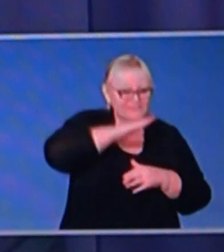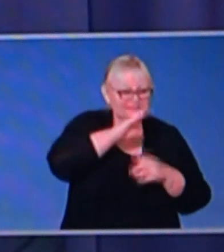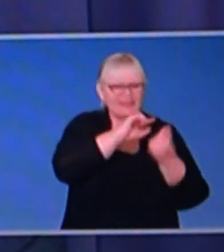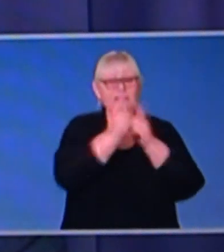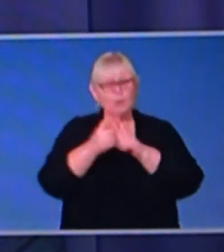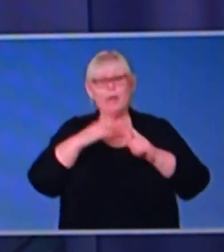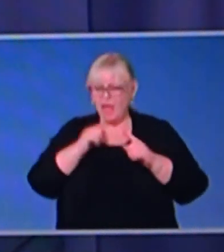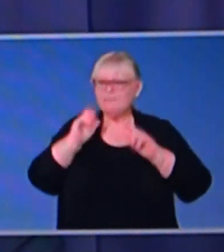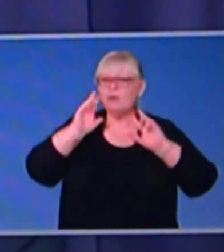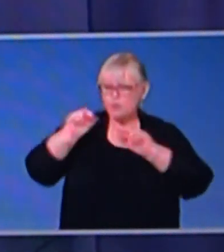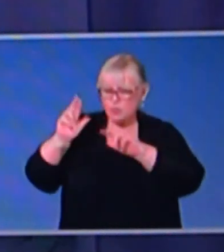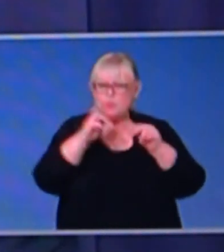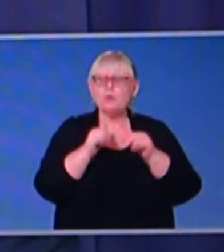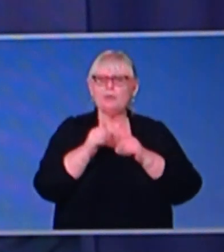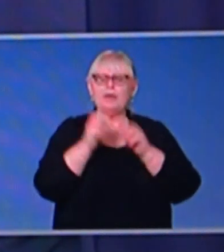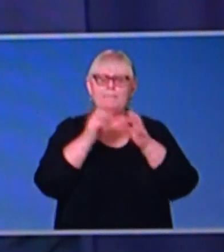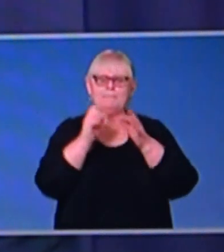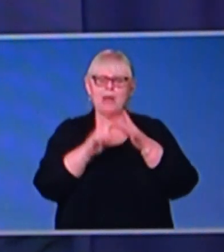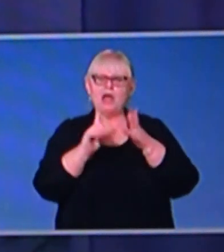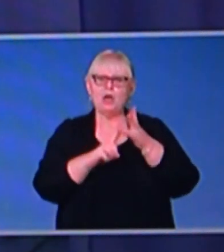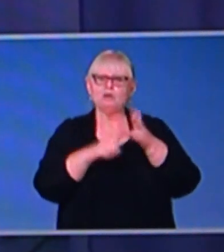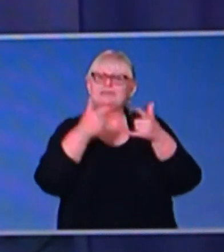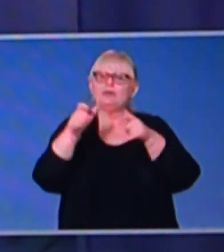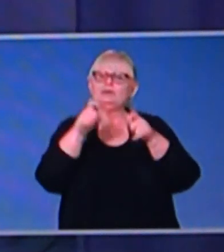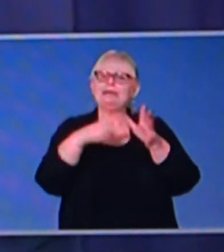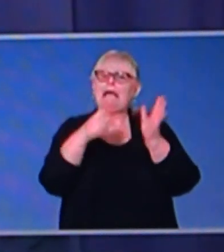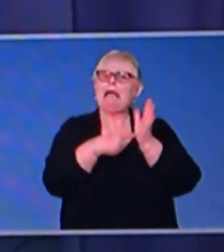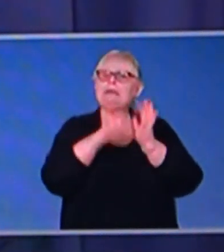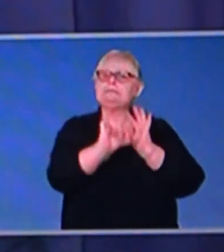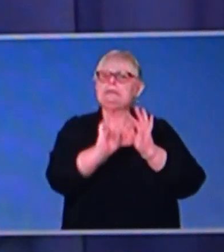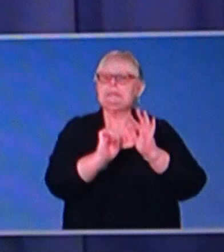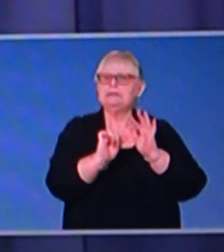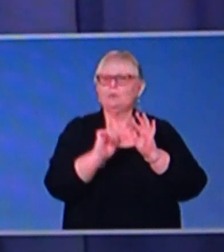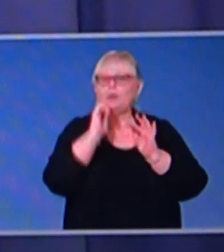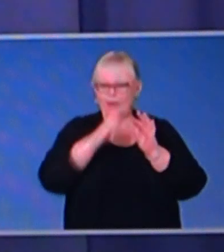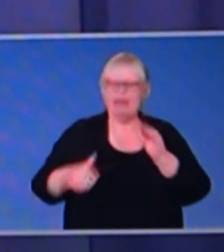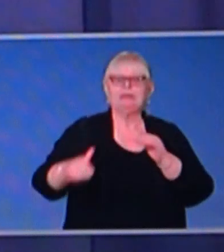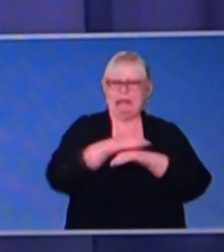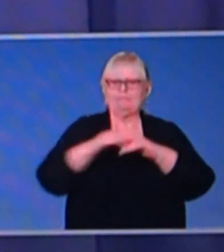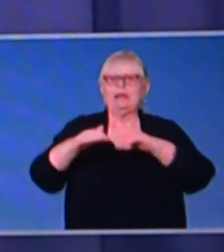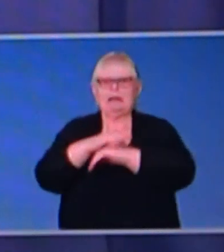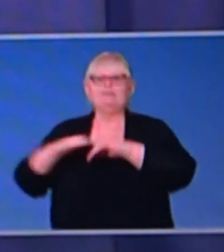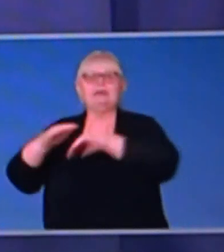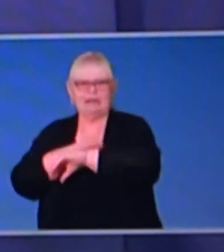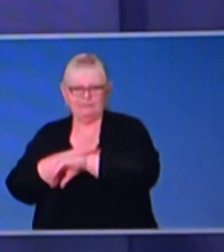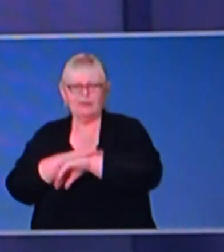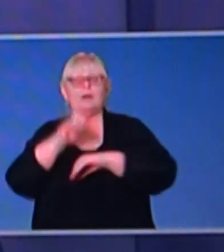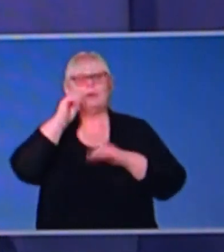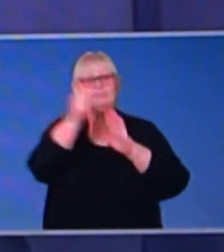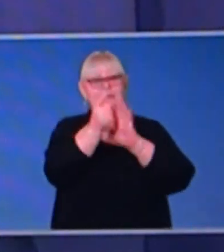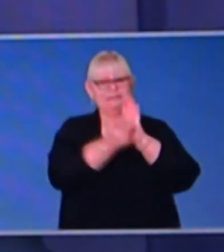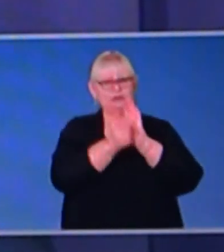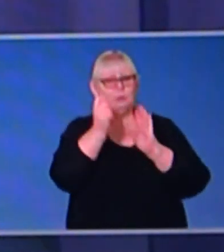The Biosecurity Act provisions are already in place, and we'll have belts and braces when it comes to the legislation that comes before